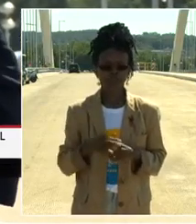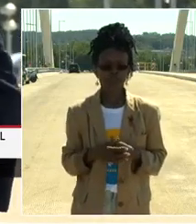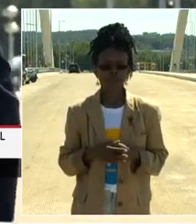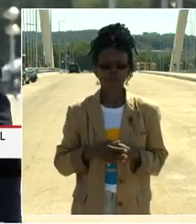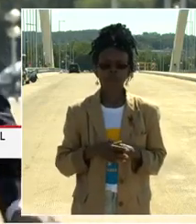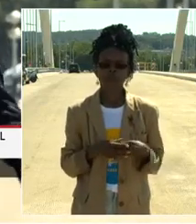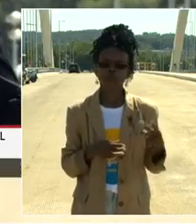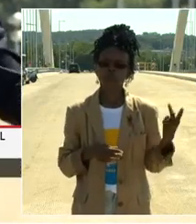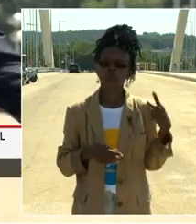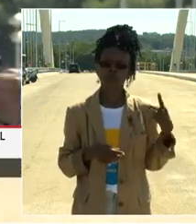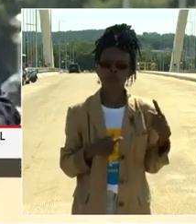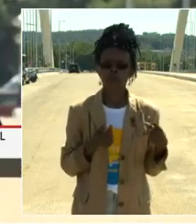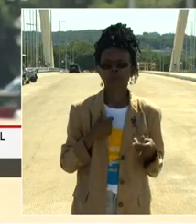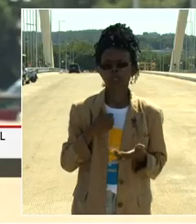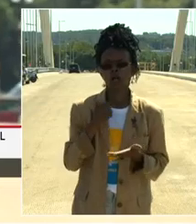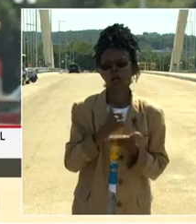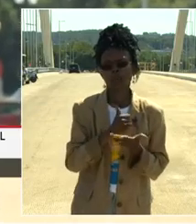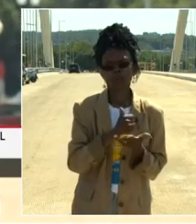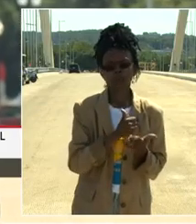Helper,